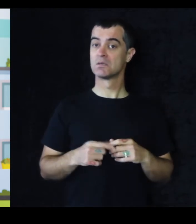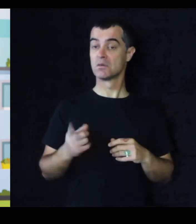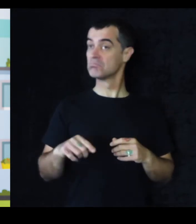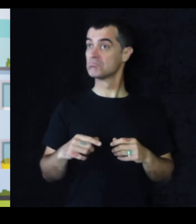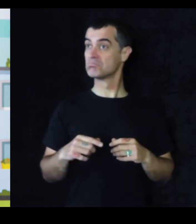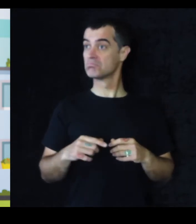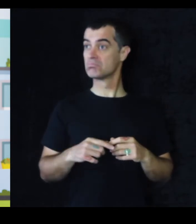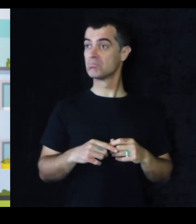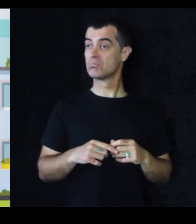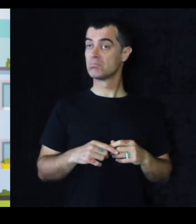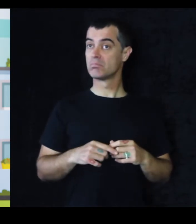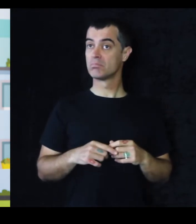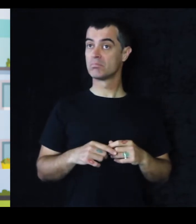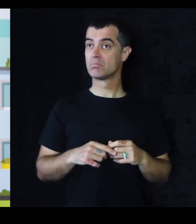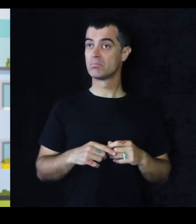and